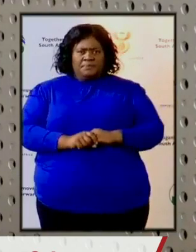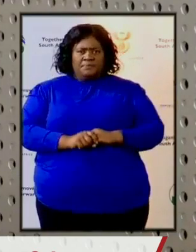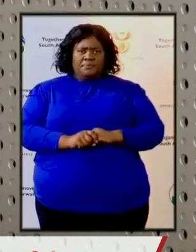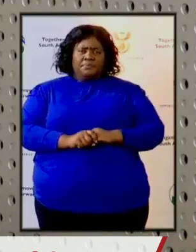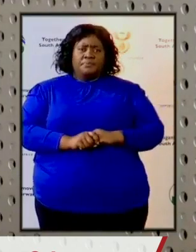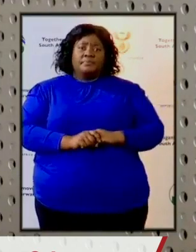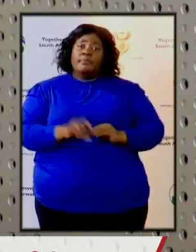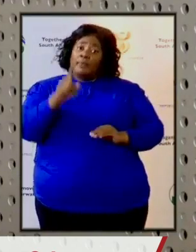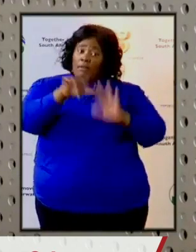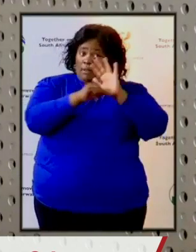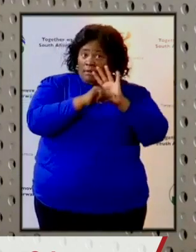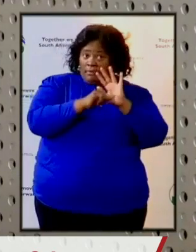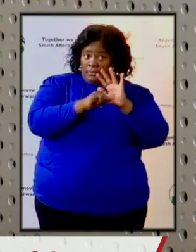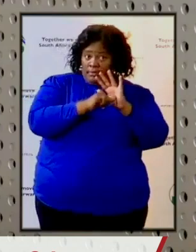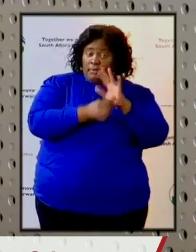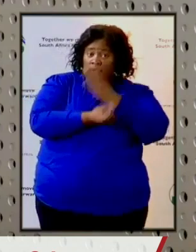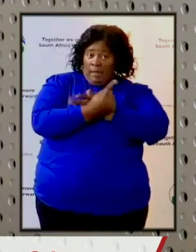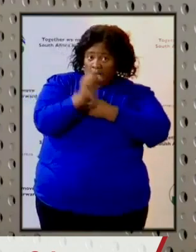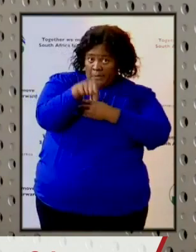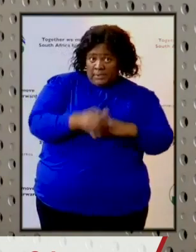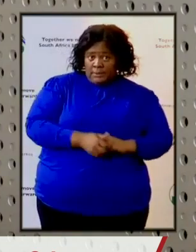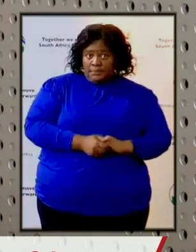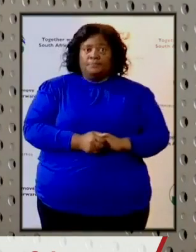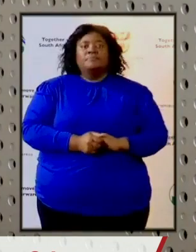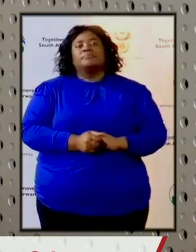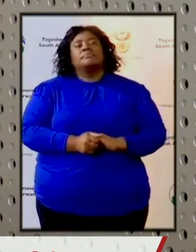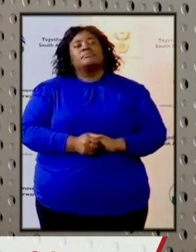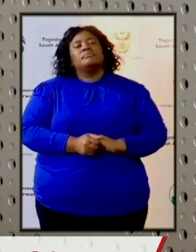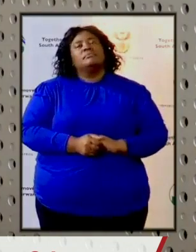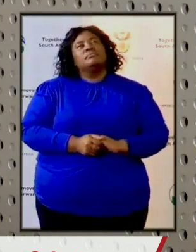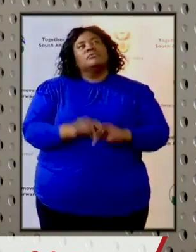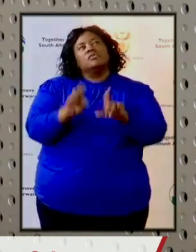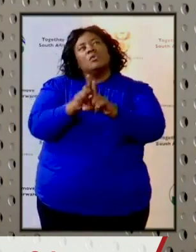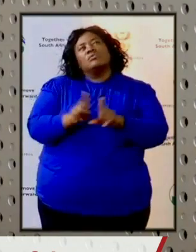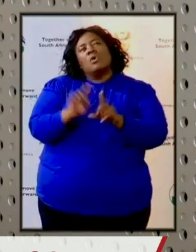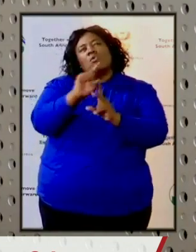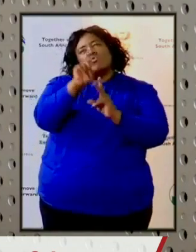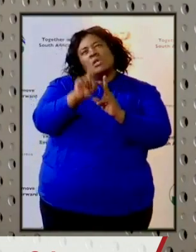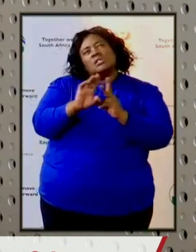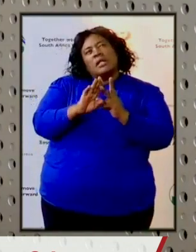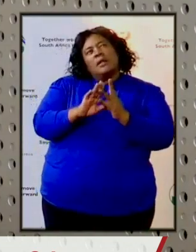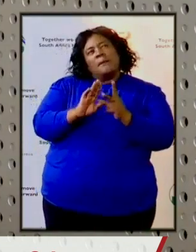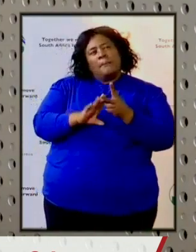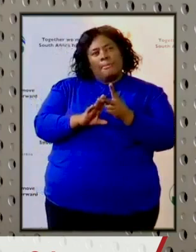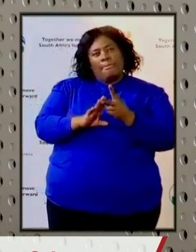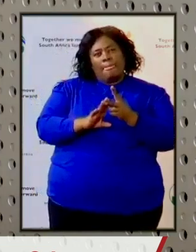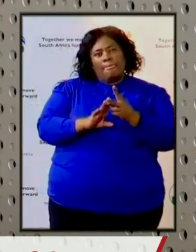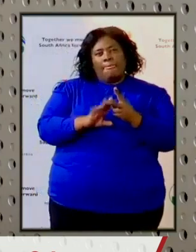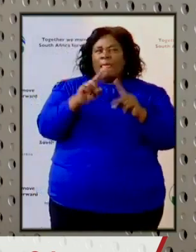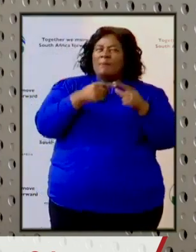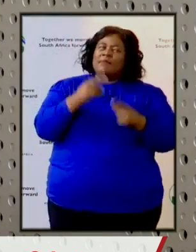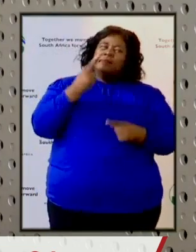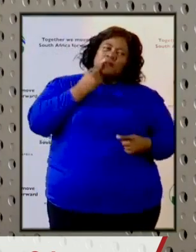should happen. And I was asked a question about cigarettes